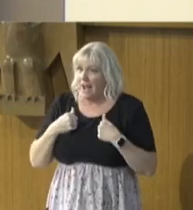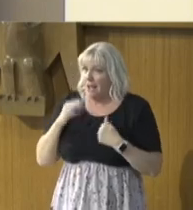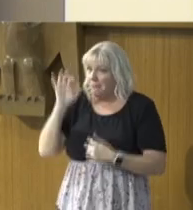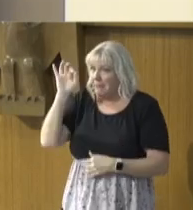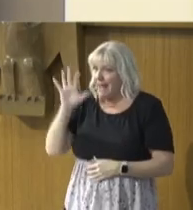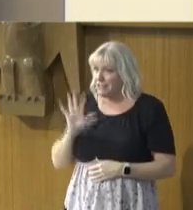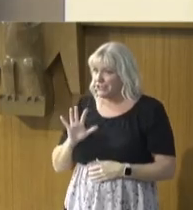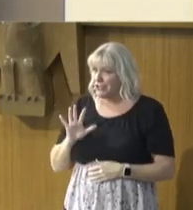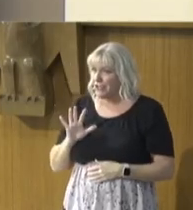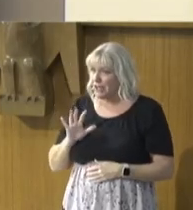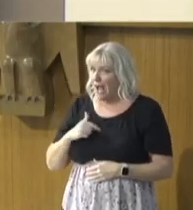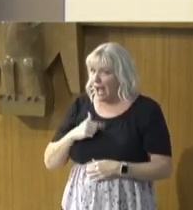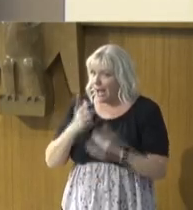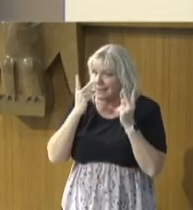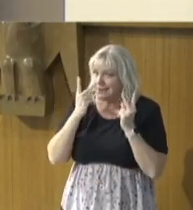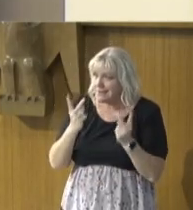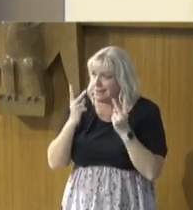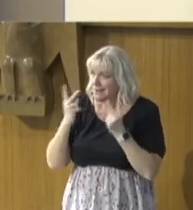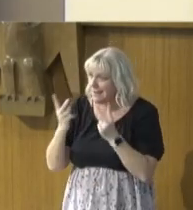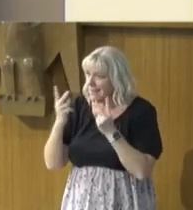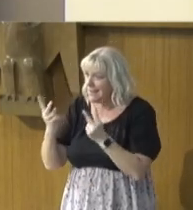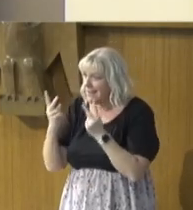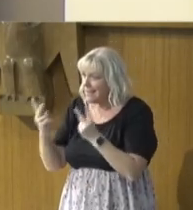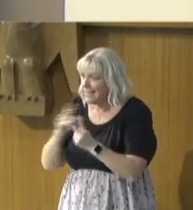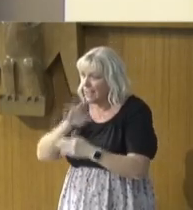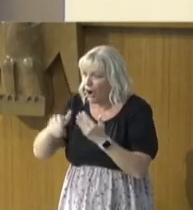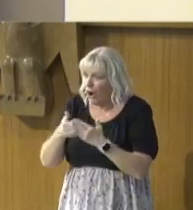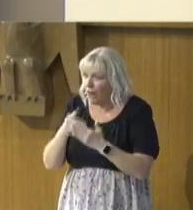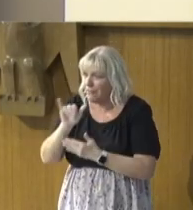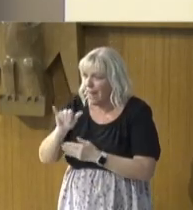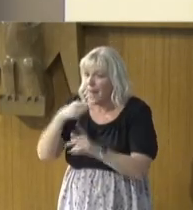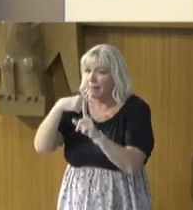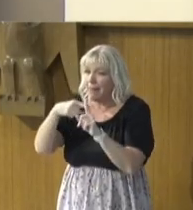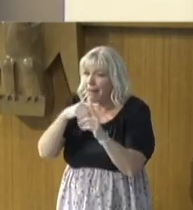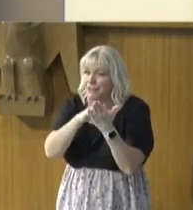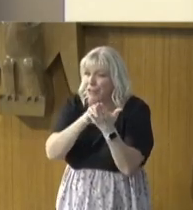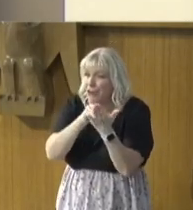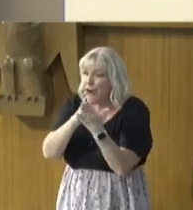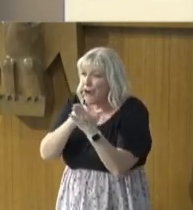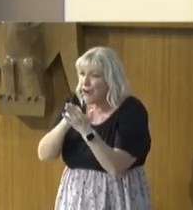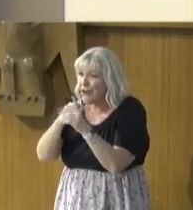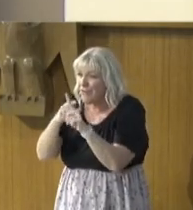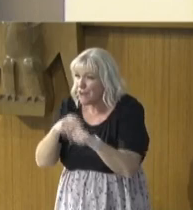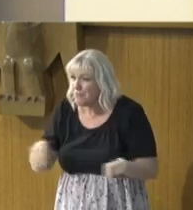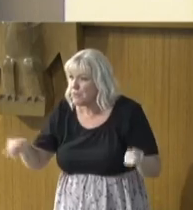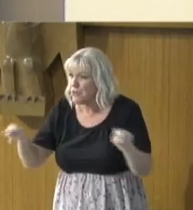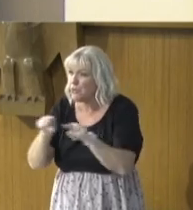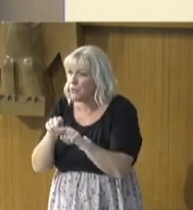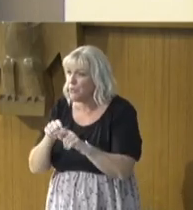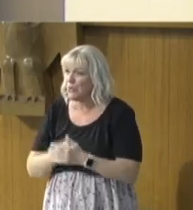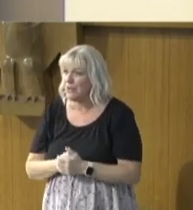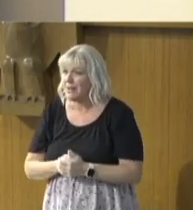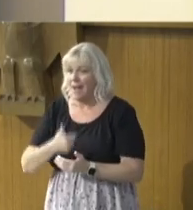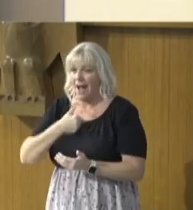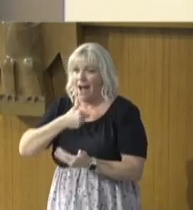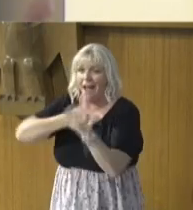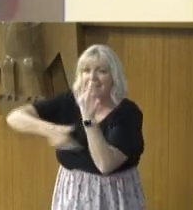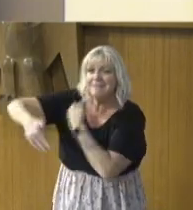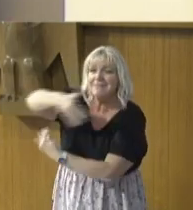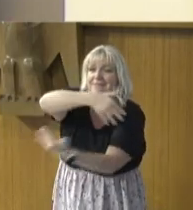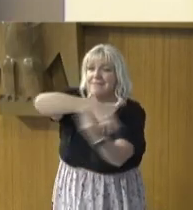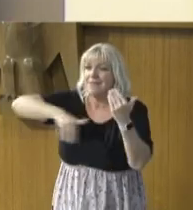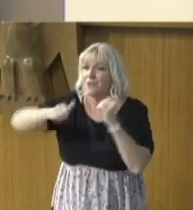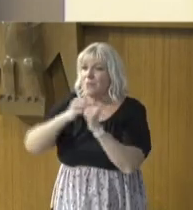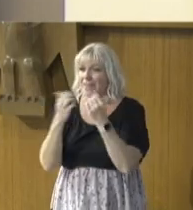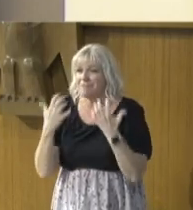I get to not only witness all of that, I get to learn from it. I get to grow from being surrounded by and